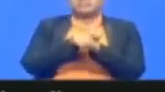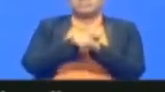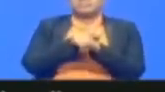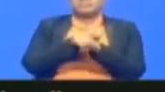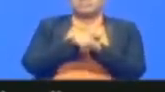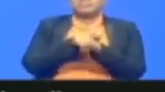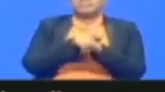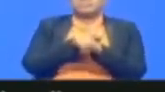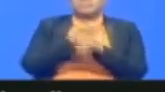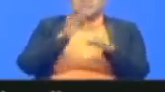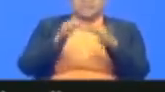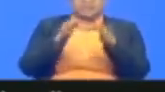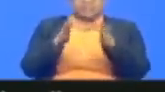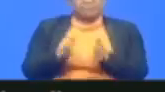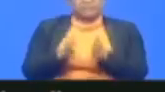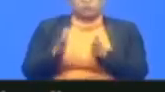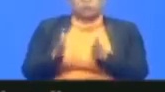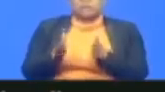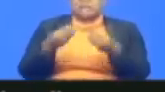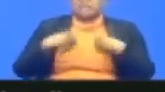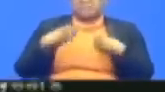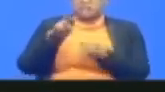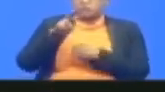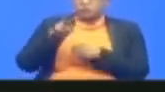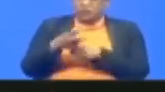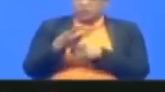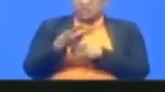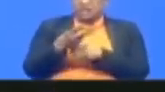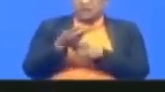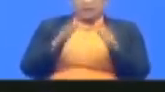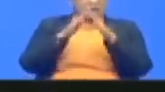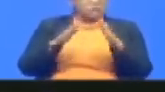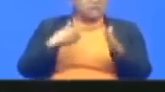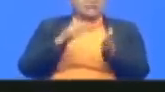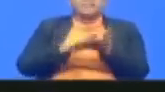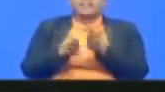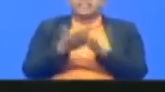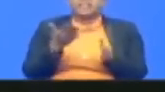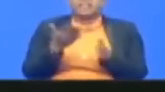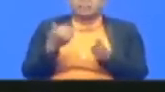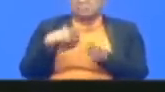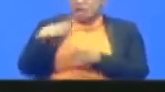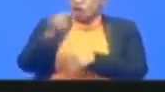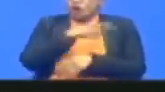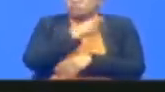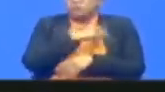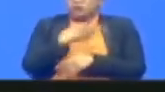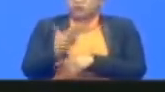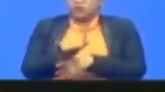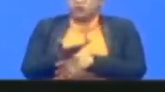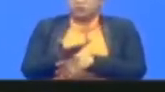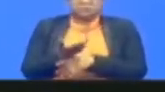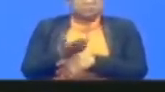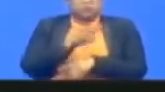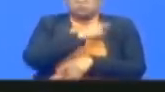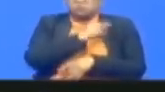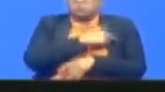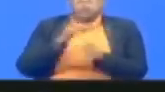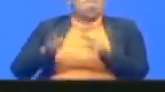nikipata tuseme mtu akinisaidia na ngiri mbili. Na kwa nyumba sina chakula. Unajua sitaenda hosi.